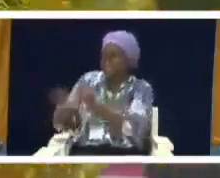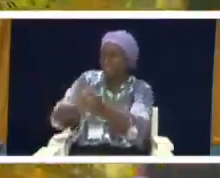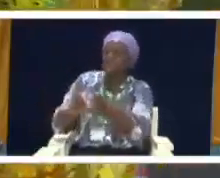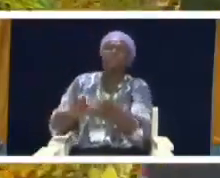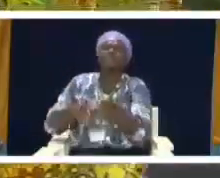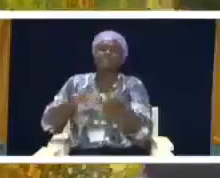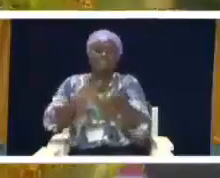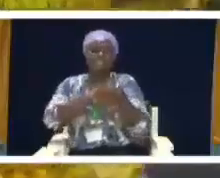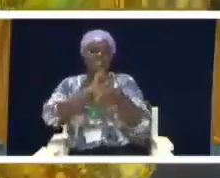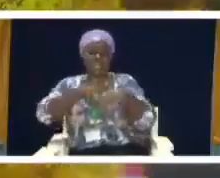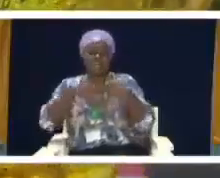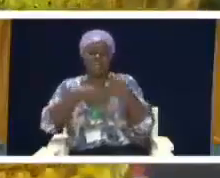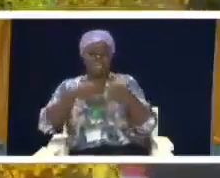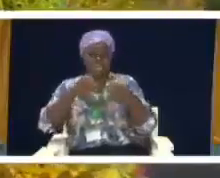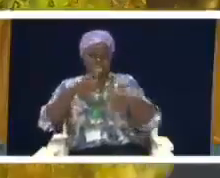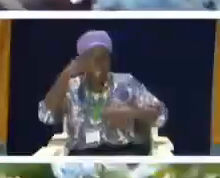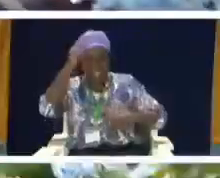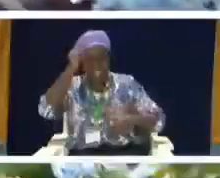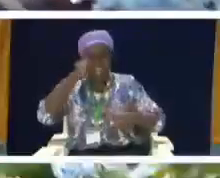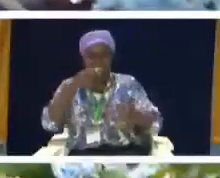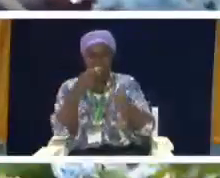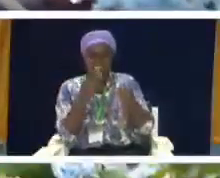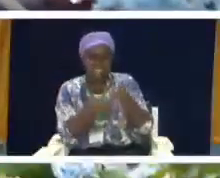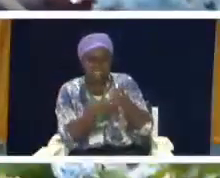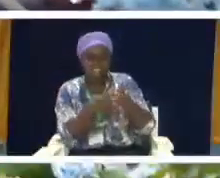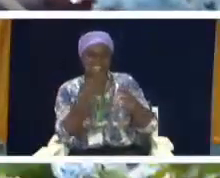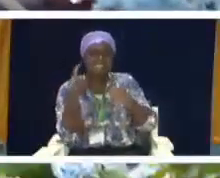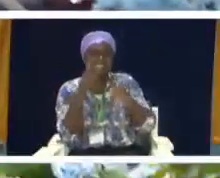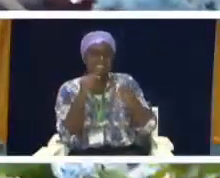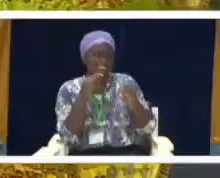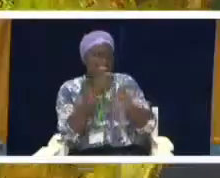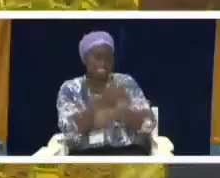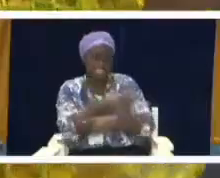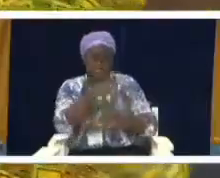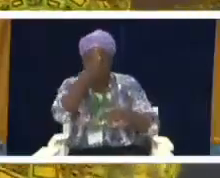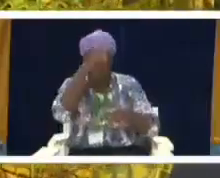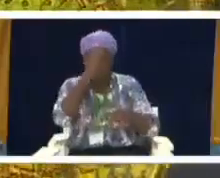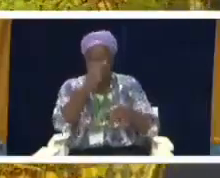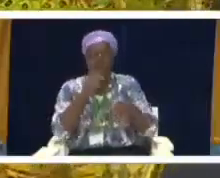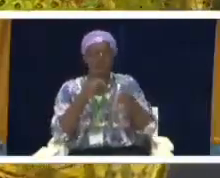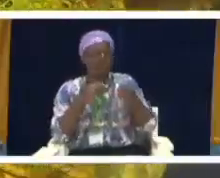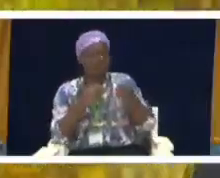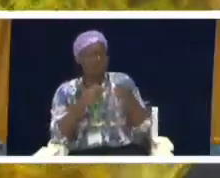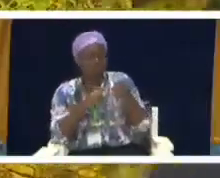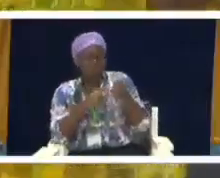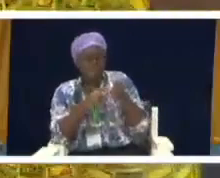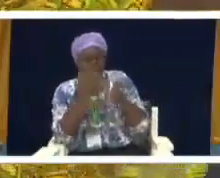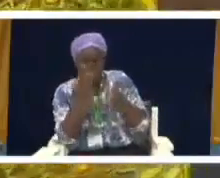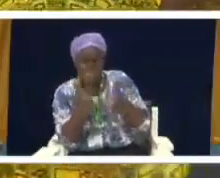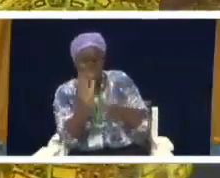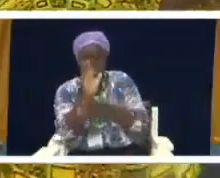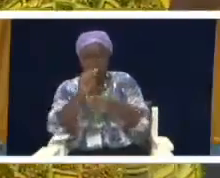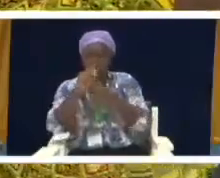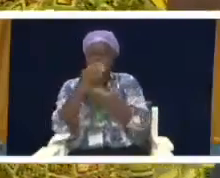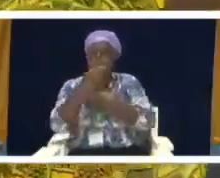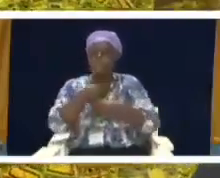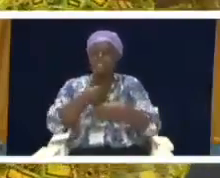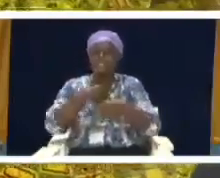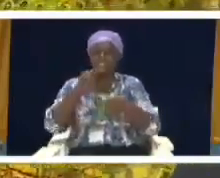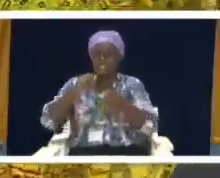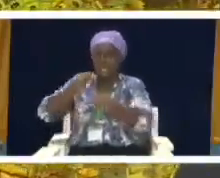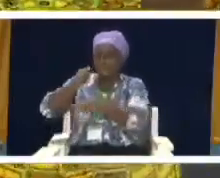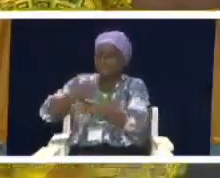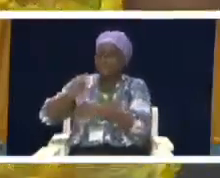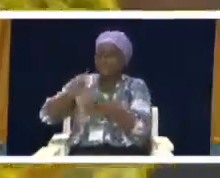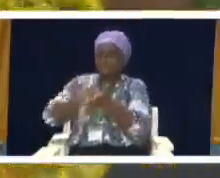my healing started. Since the day that the GO laid hands on me, hallelujah, I have not visited lawsuits. Hallelujah. The appointment they gave me, I did not go back.